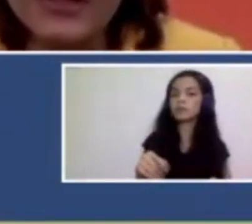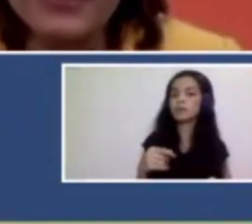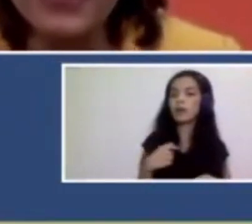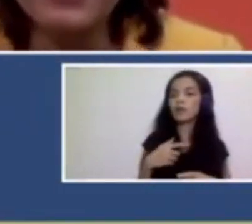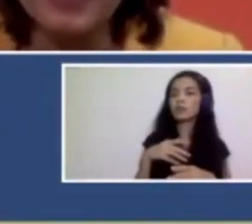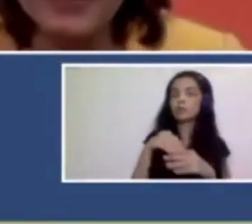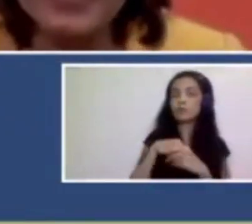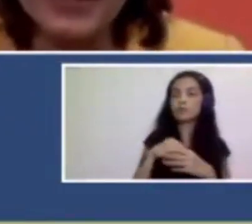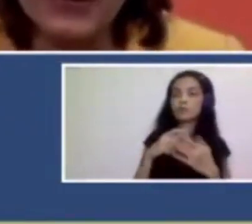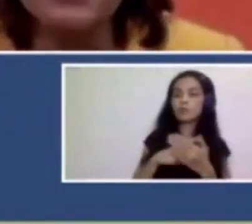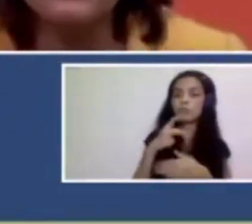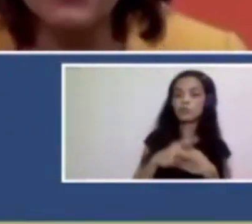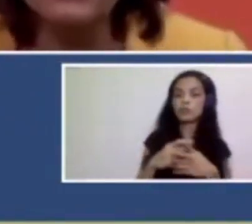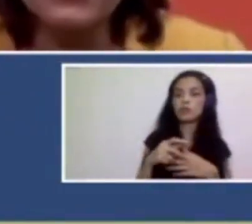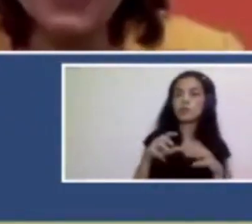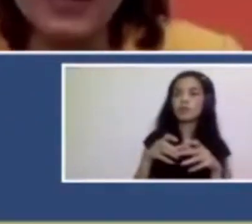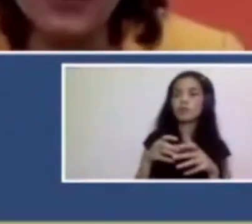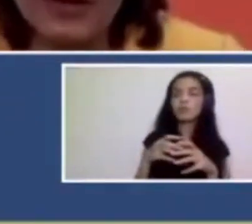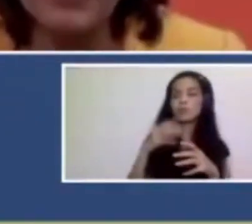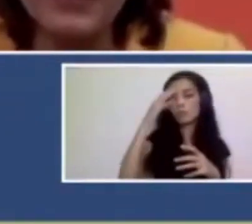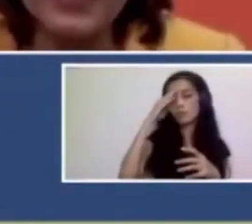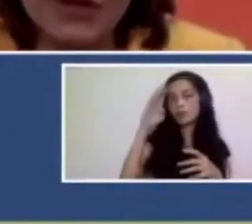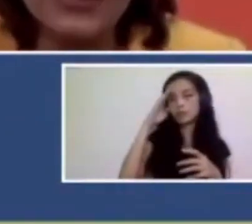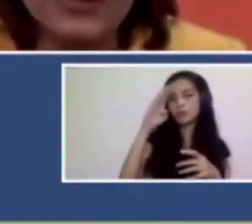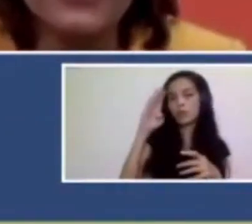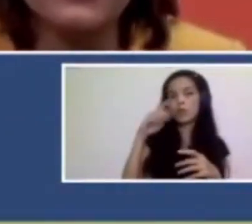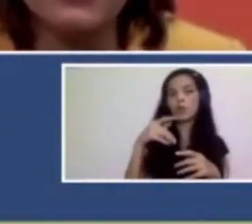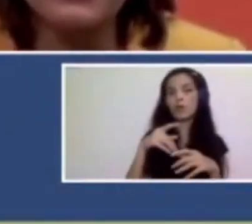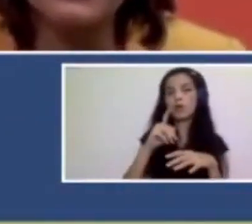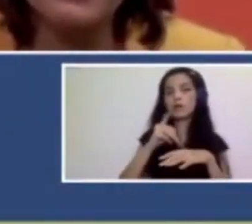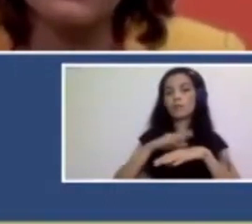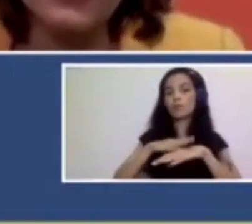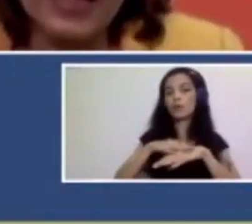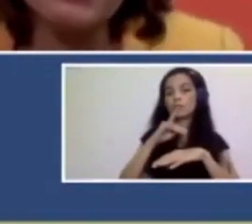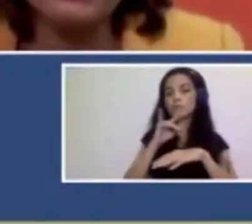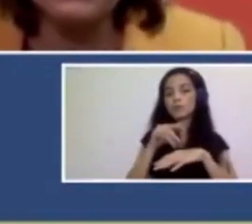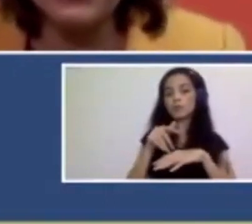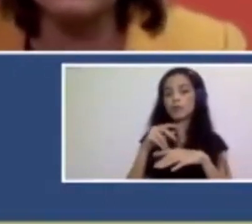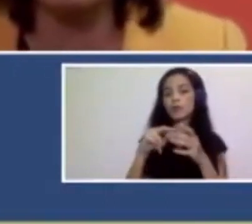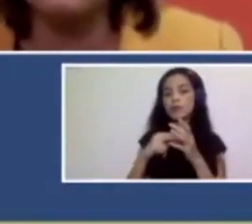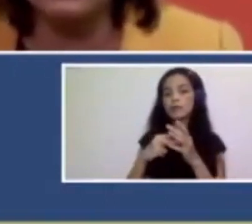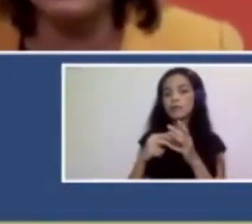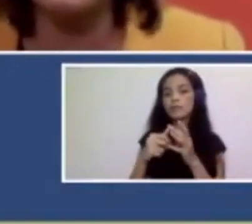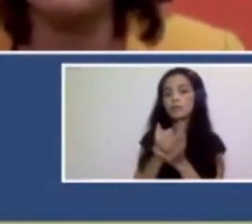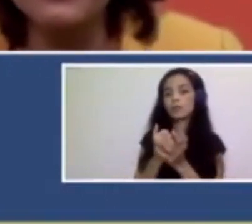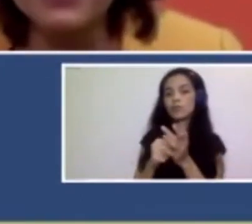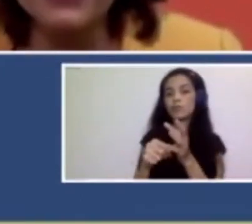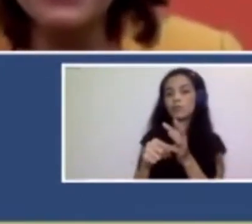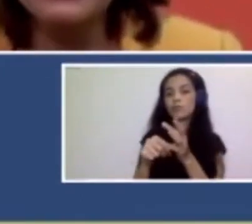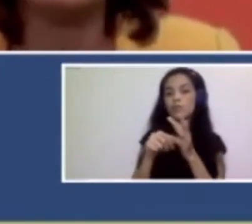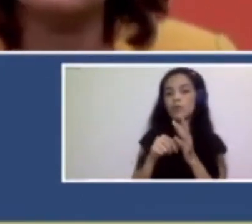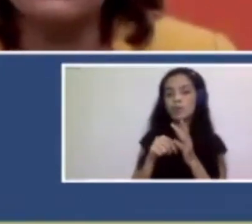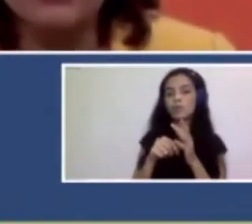culture, the Mexican group. We understood a lot about this culture. So that also helps because you are already in advance.